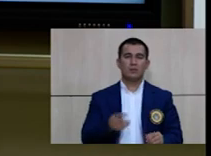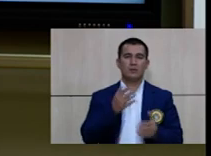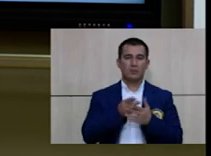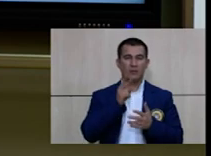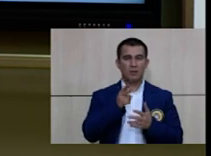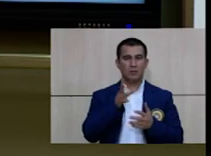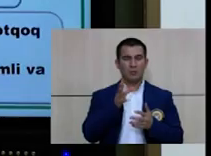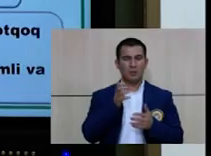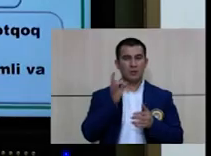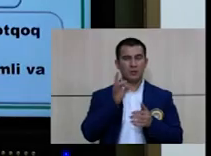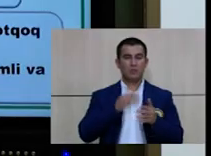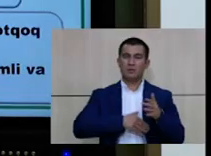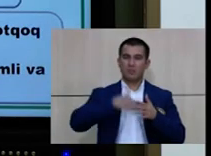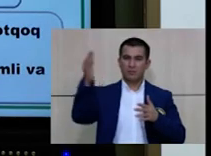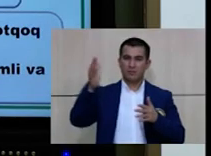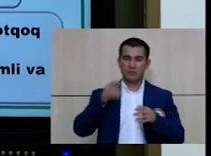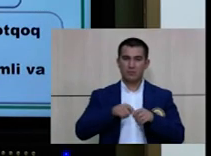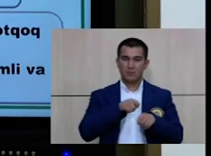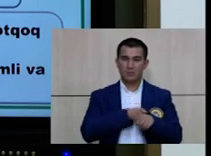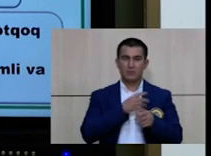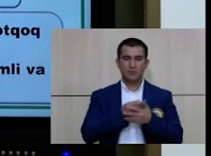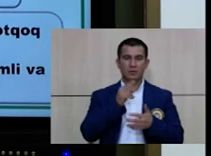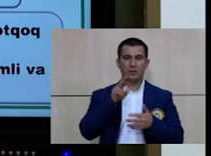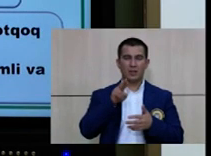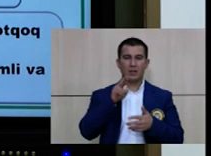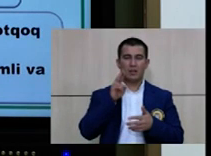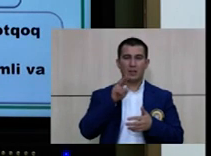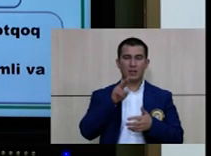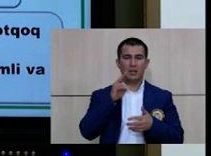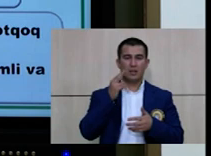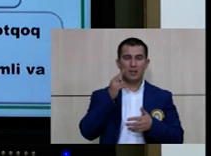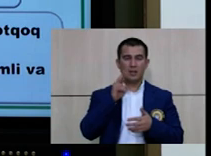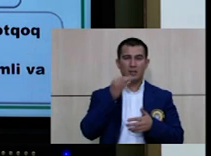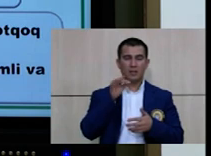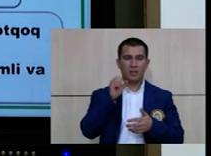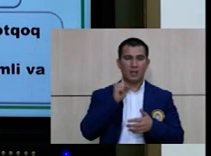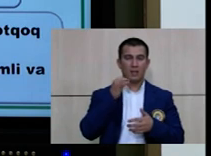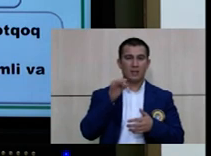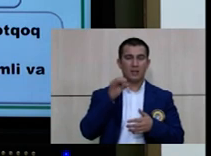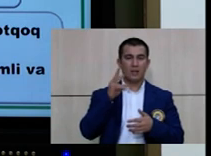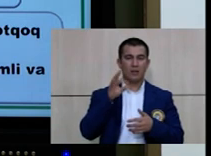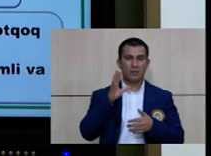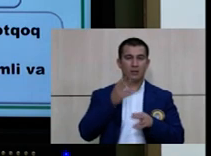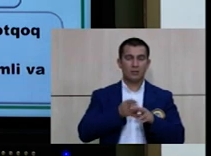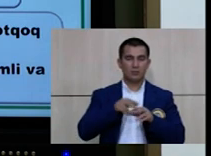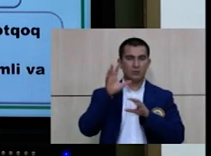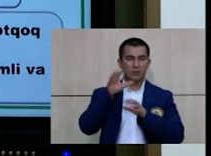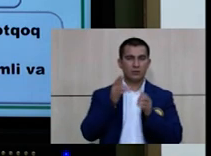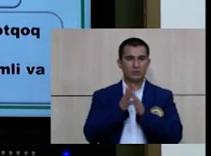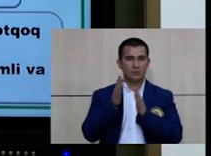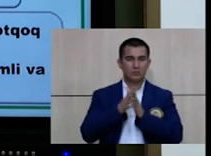2500 metrdan yuqorida esa yaylov mintaqasi tarqalgan bo'lib, bu yerda tog' o'tloq